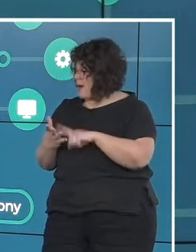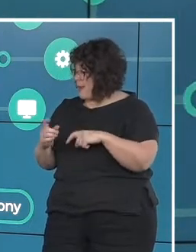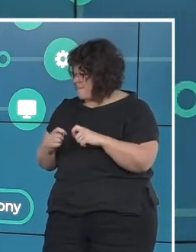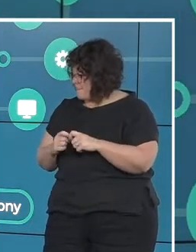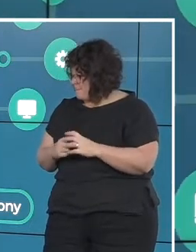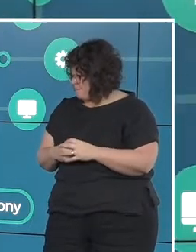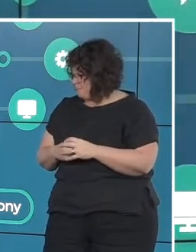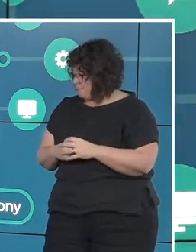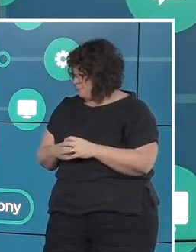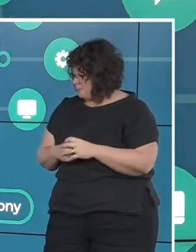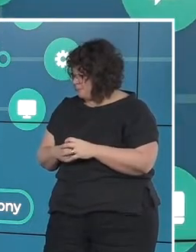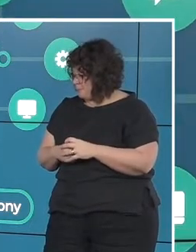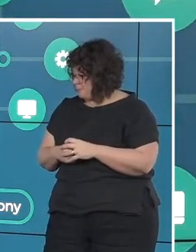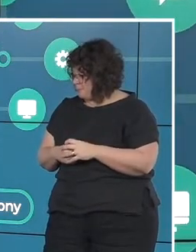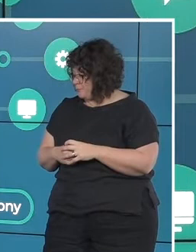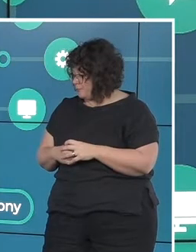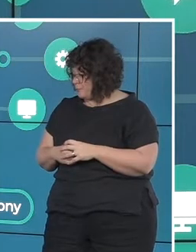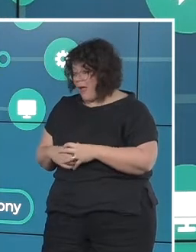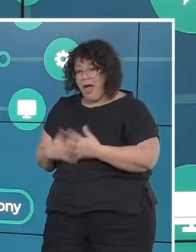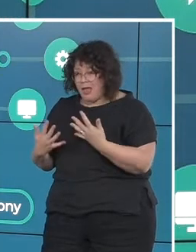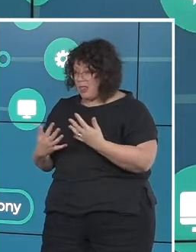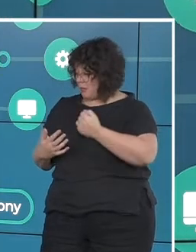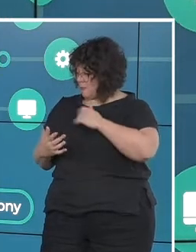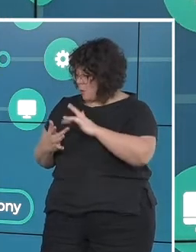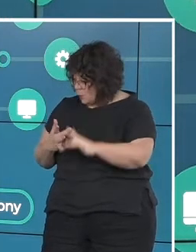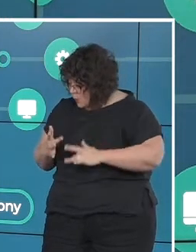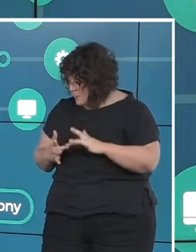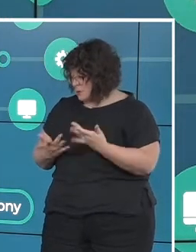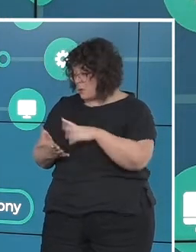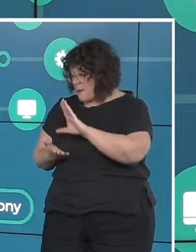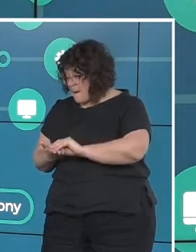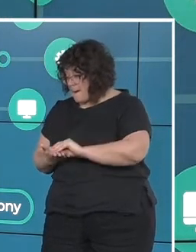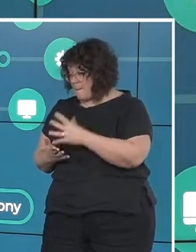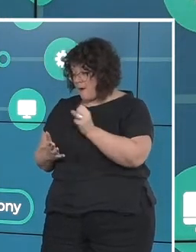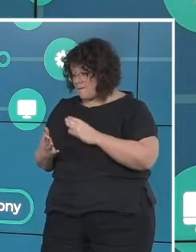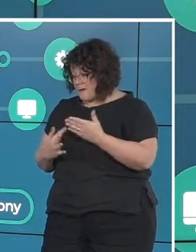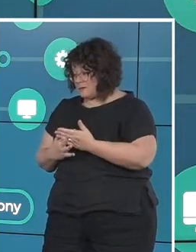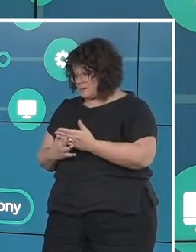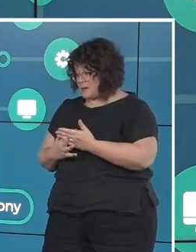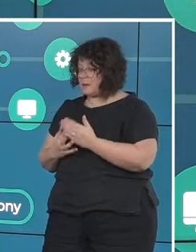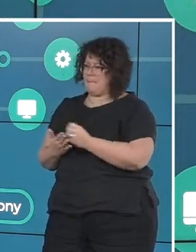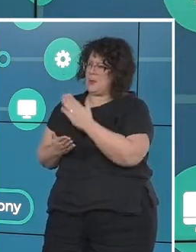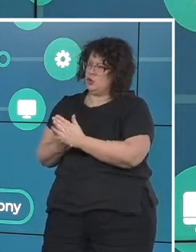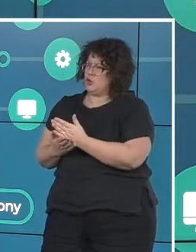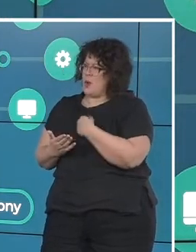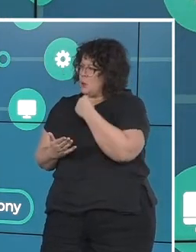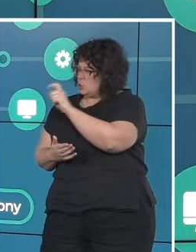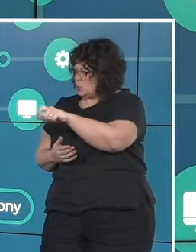to, we make sure that our users with disabilities can have access to them using whatever assistive tech they come with.